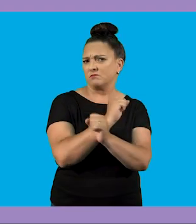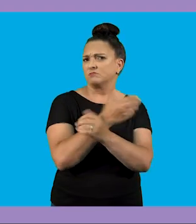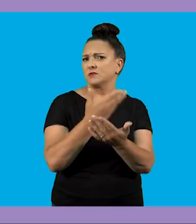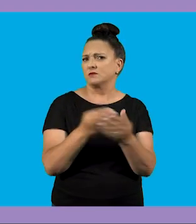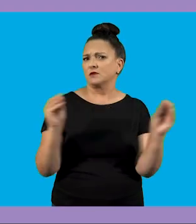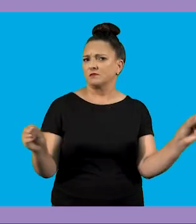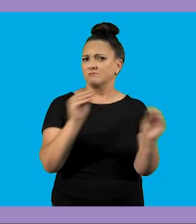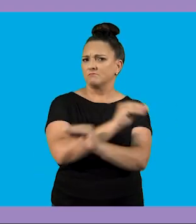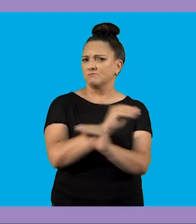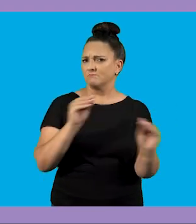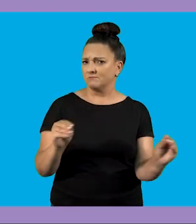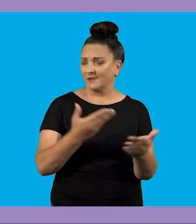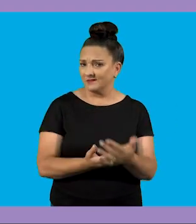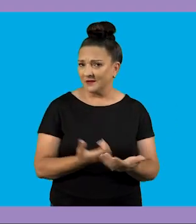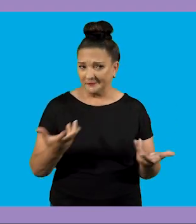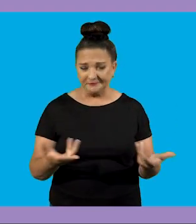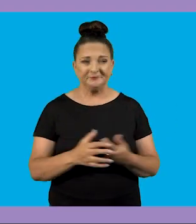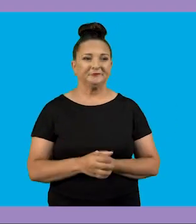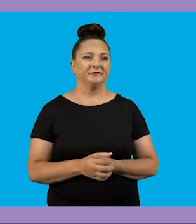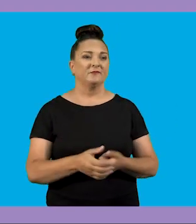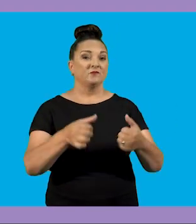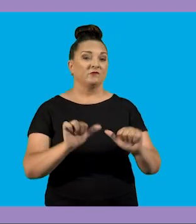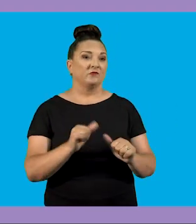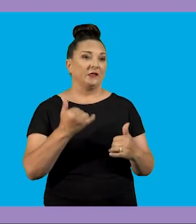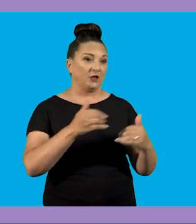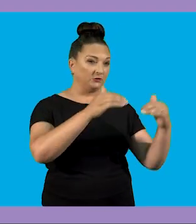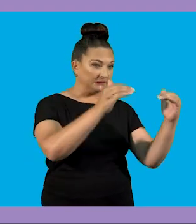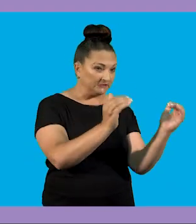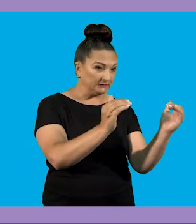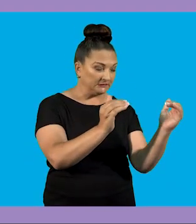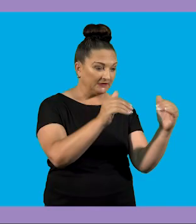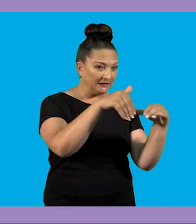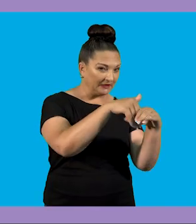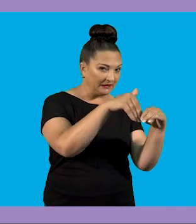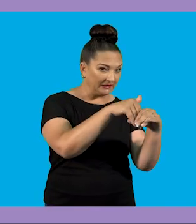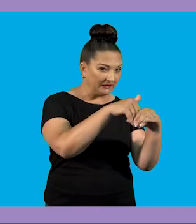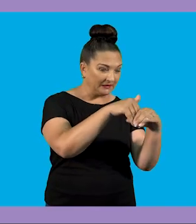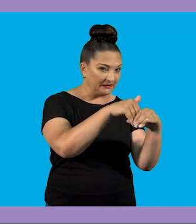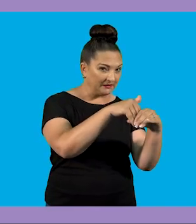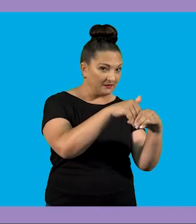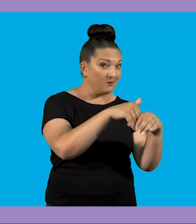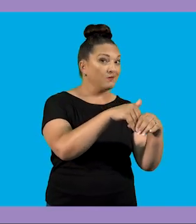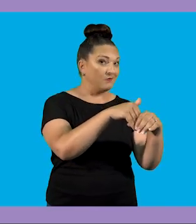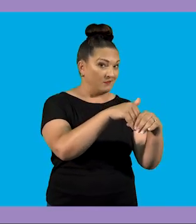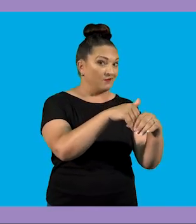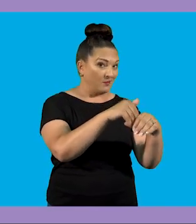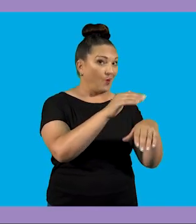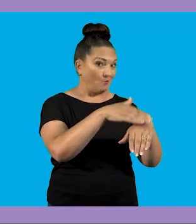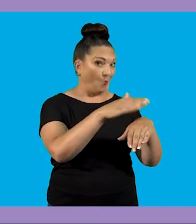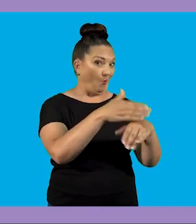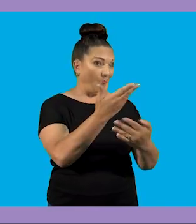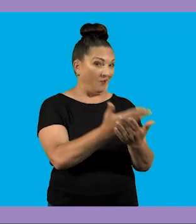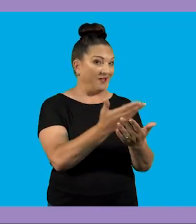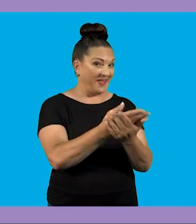remember, multiplication is commutative. So when you look in each bracket, it can further